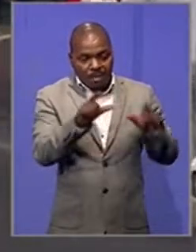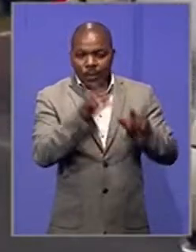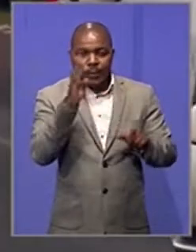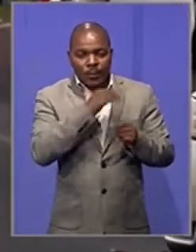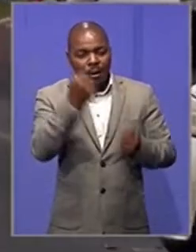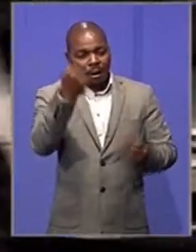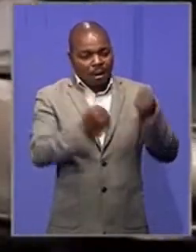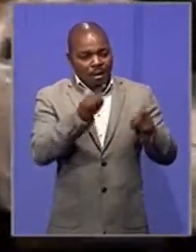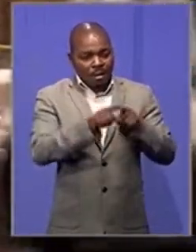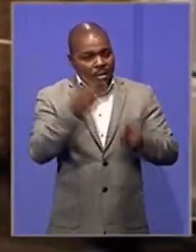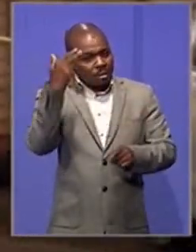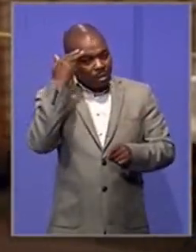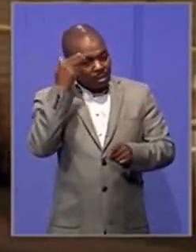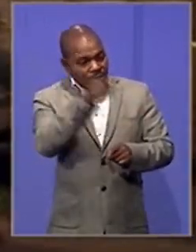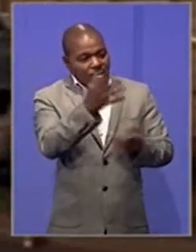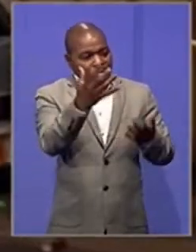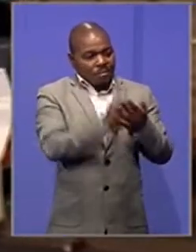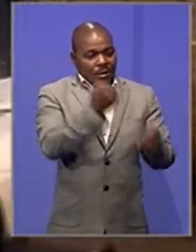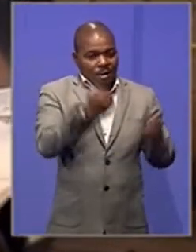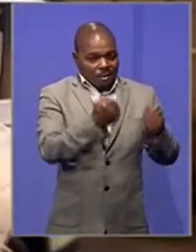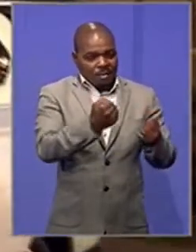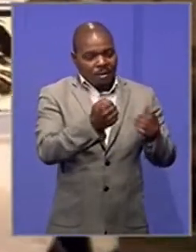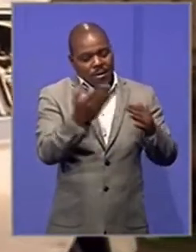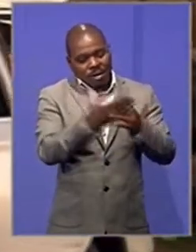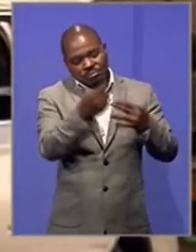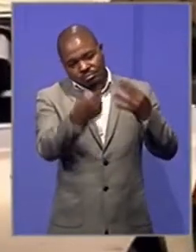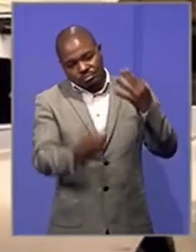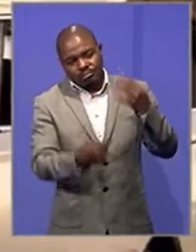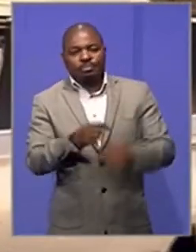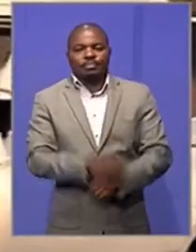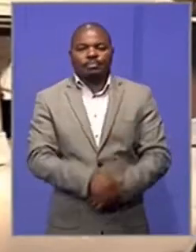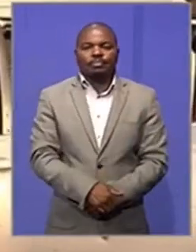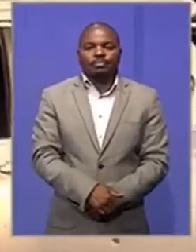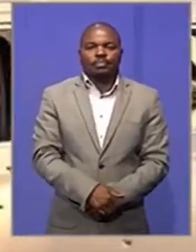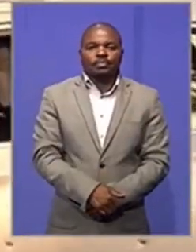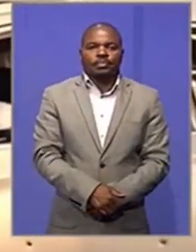dijanaga tseo di tserweng ka dikgoka. Molemo one motho SABC News, Pretoria.